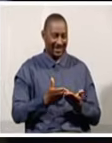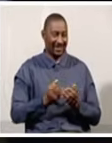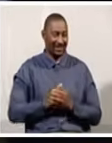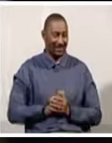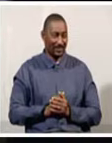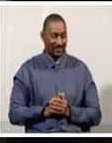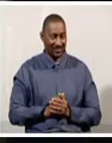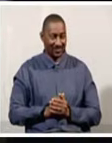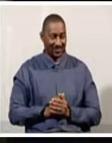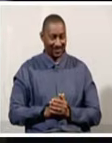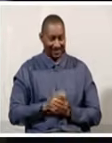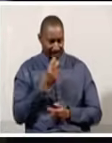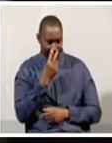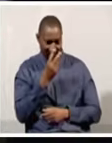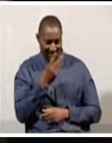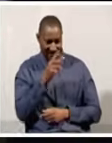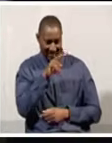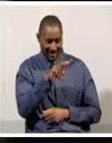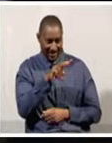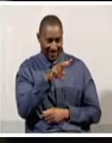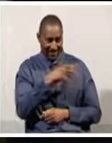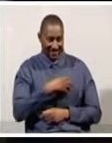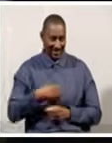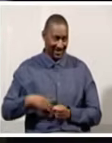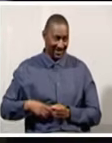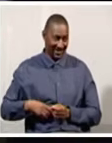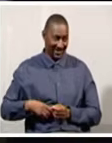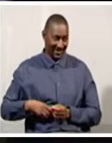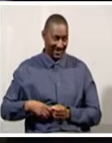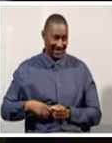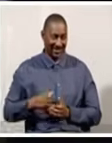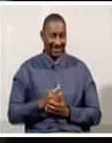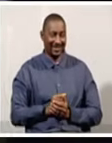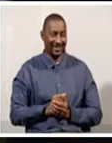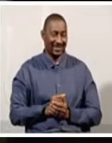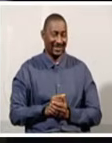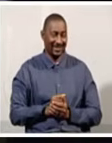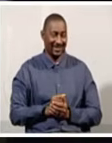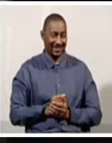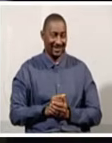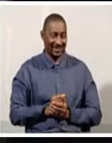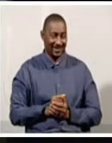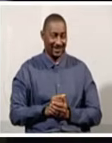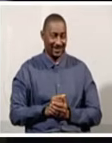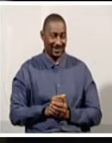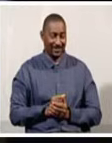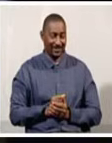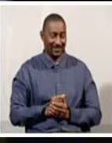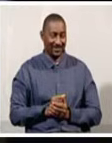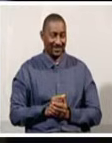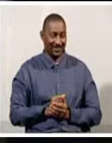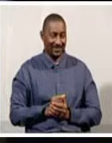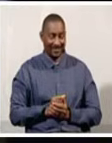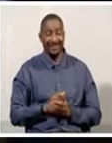and I turned to the president's table to see if they are flinging, because this surely can't be right. And no,